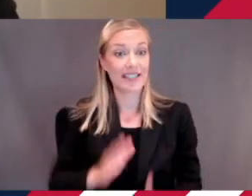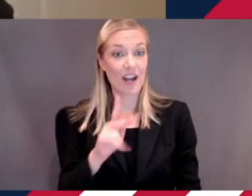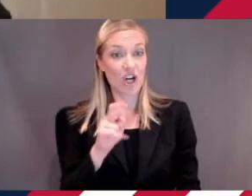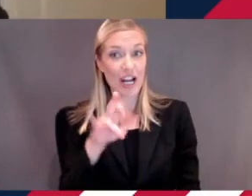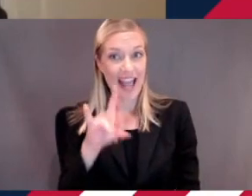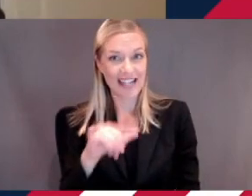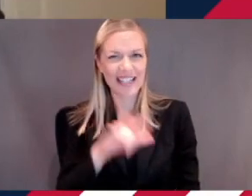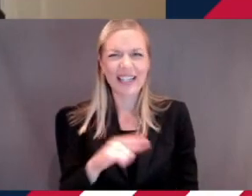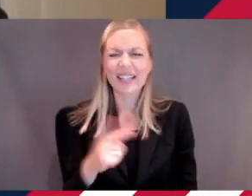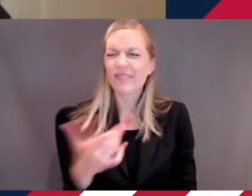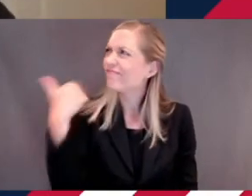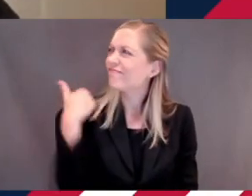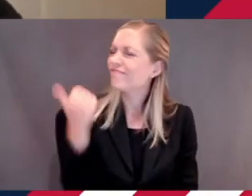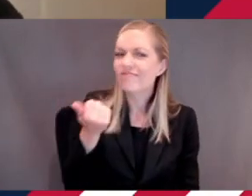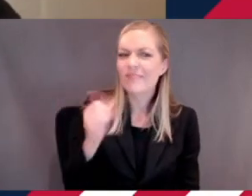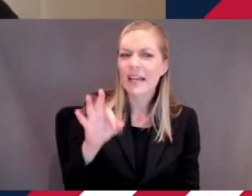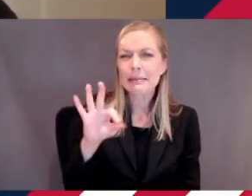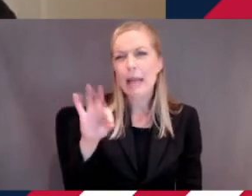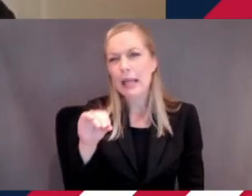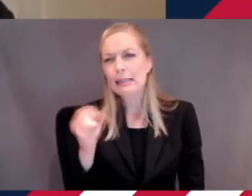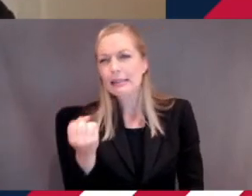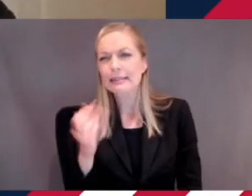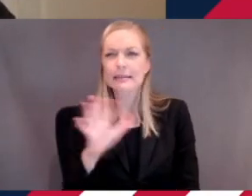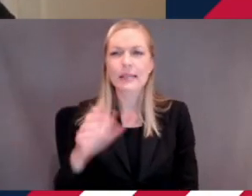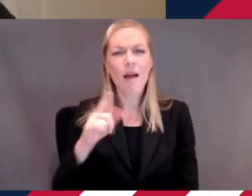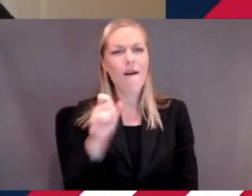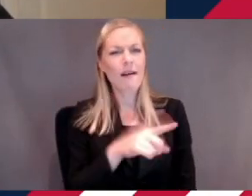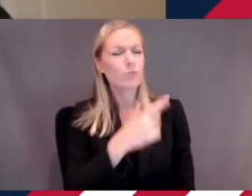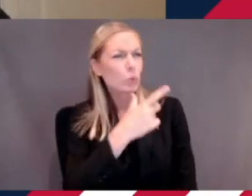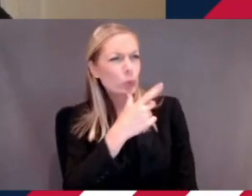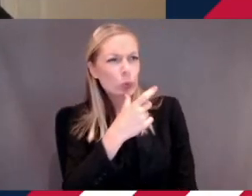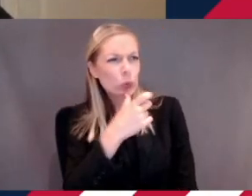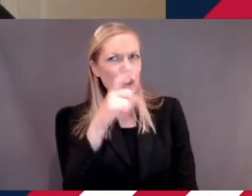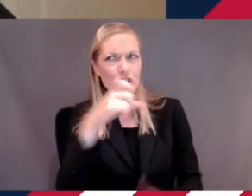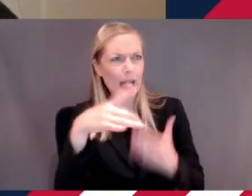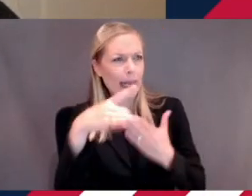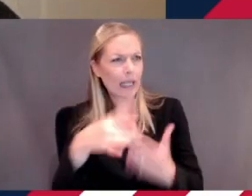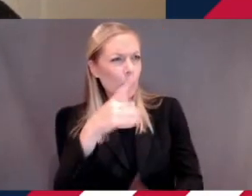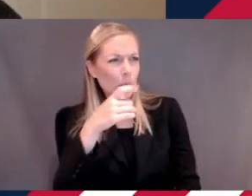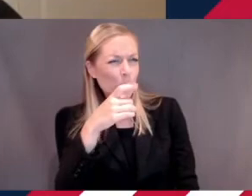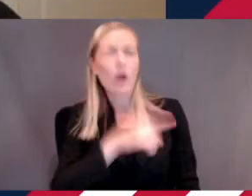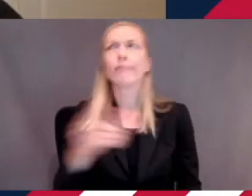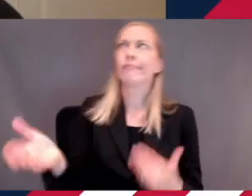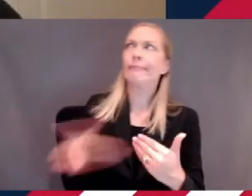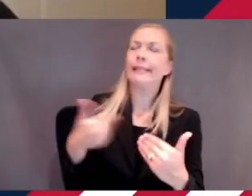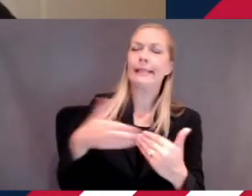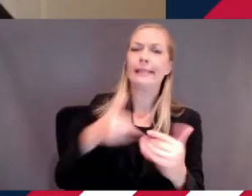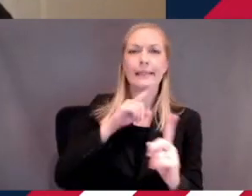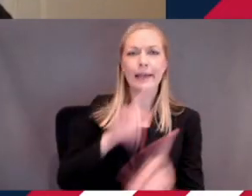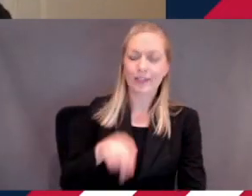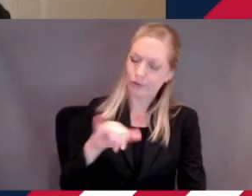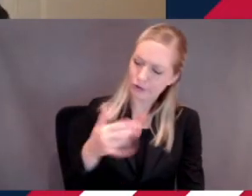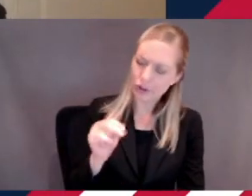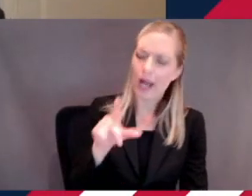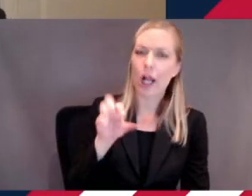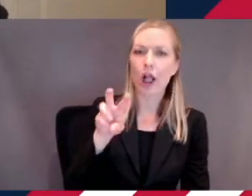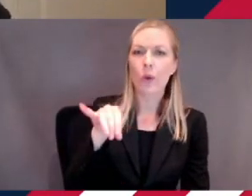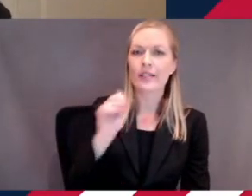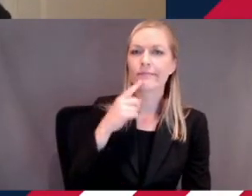question to answer for Senator Kennedy. Of course, it was John Lewis. And so here I was, a little 30-something staffer,